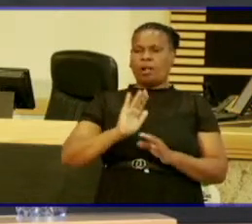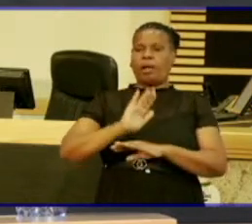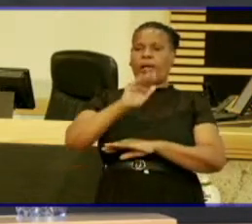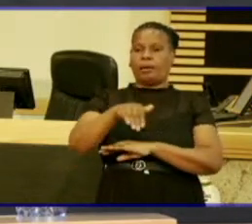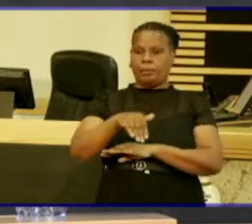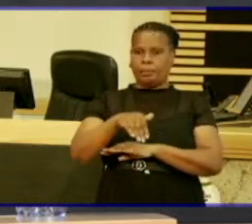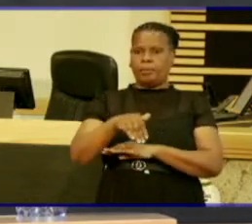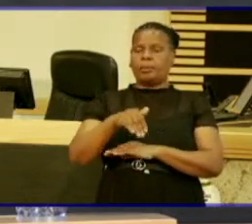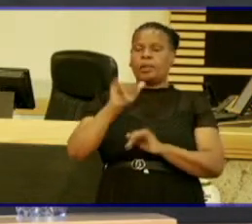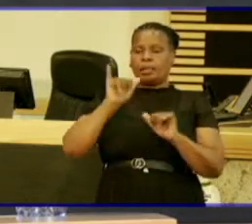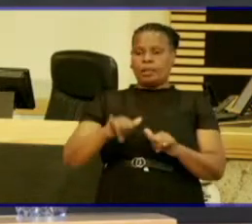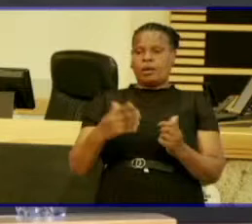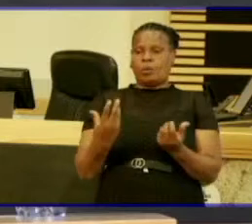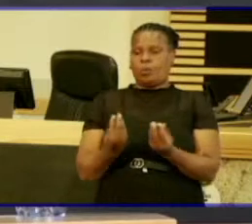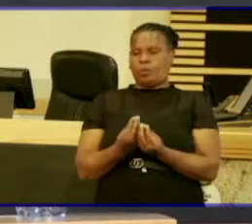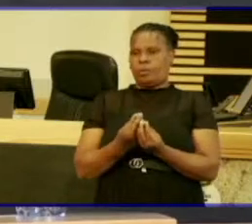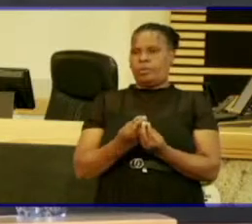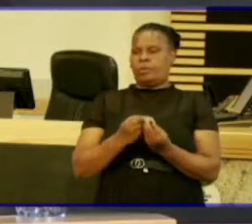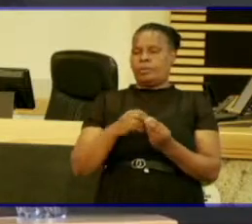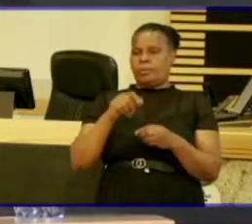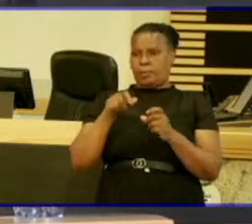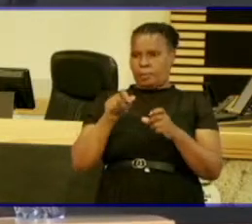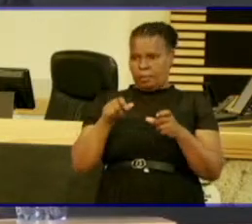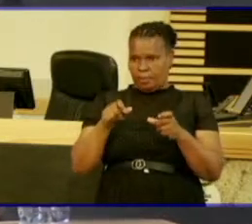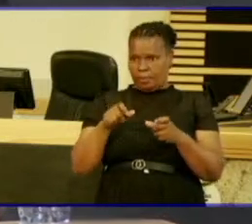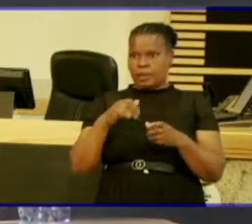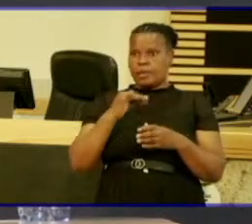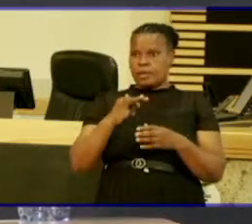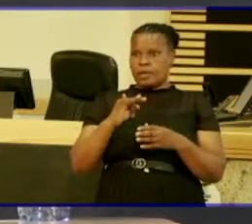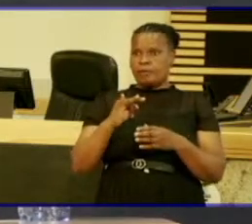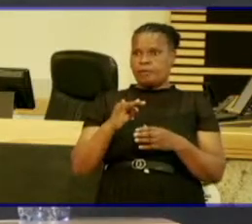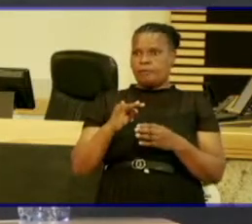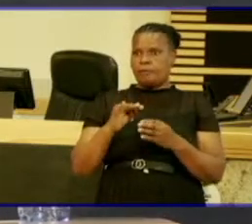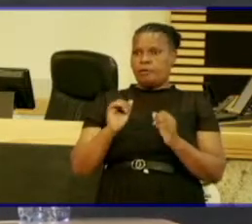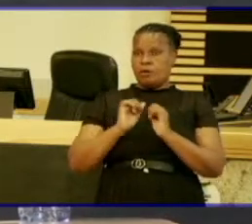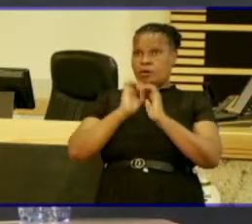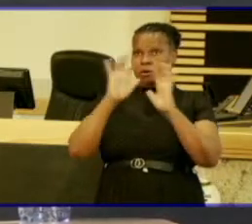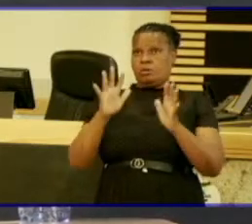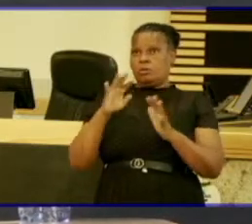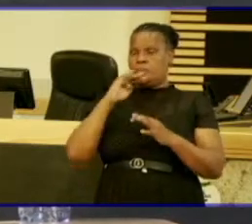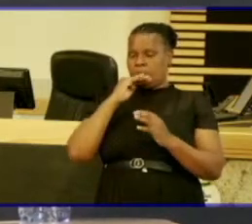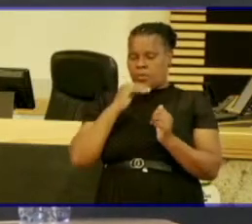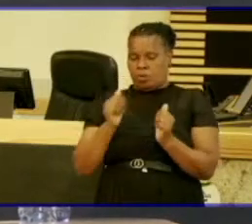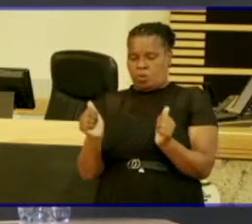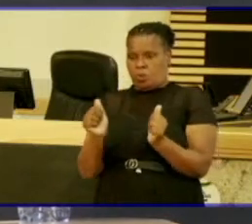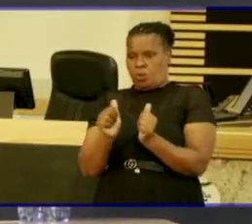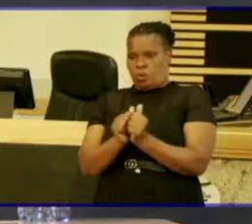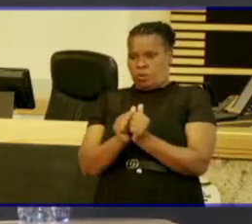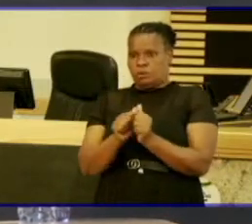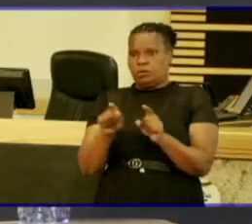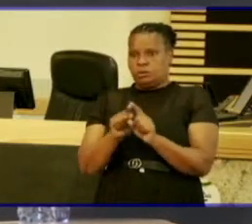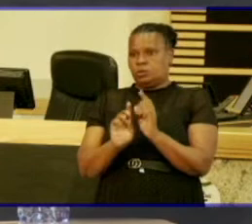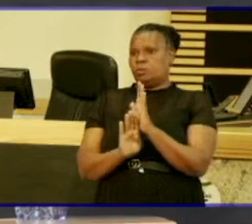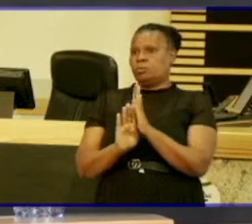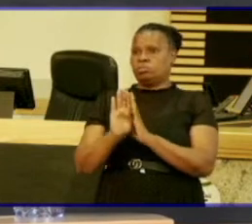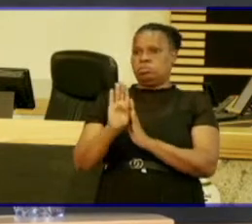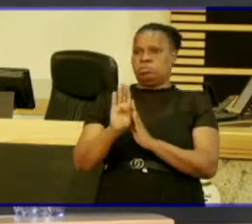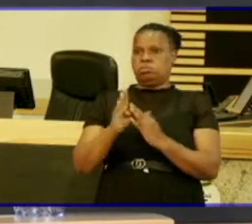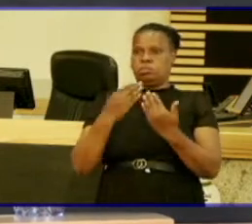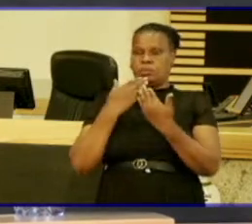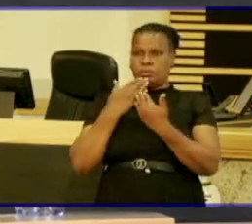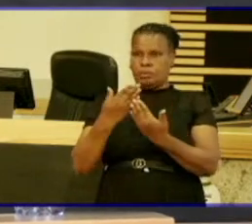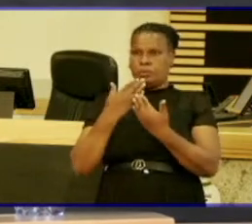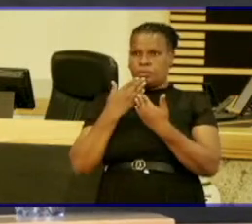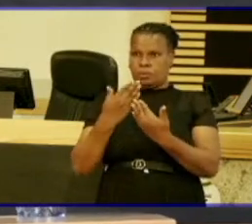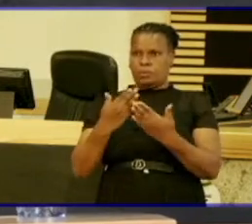live with them. If you can rise, bring someone with you as you rise. Ngosika Cole. Thank you very